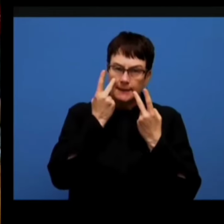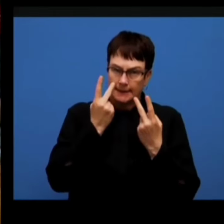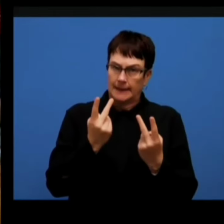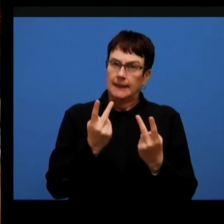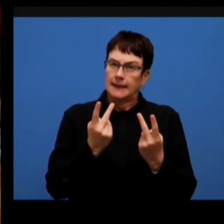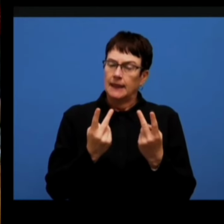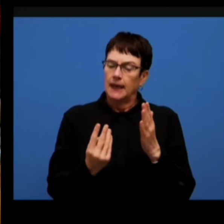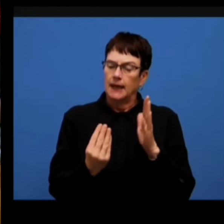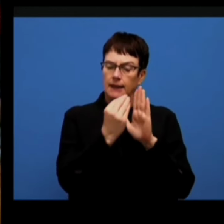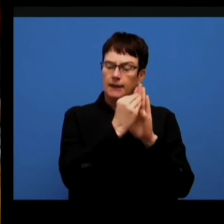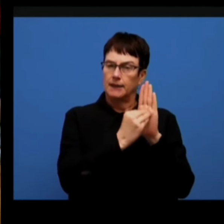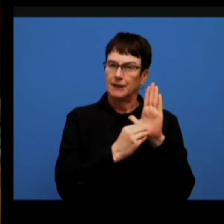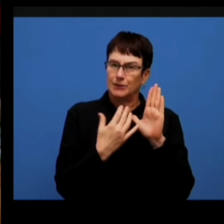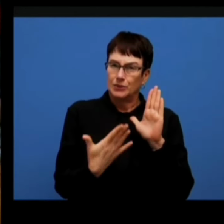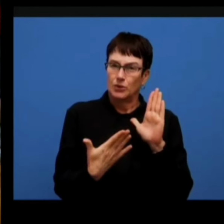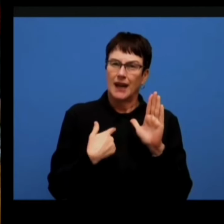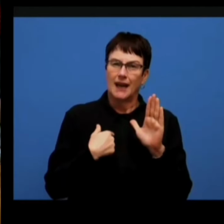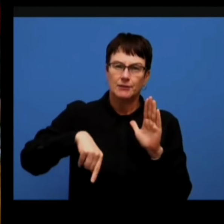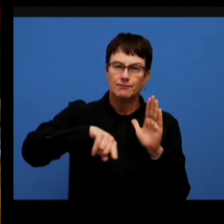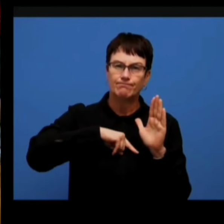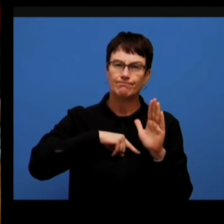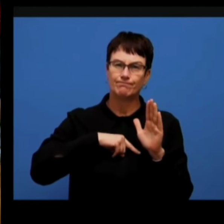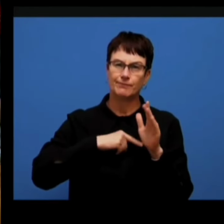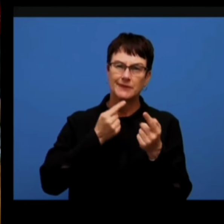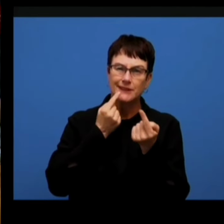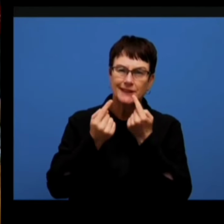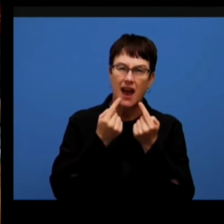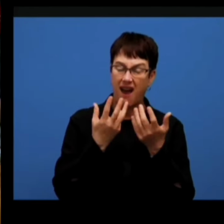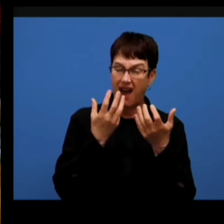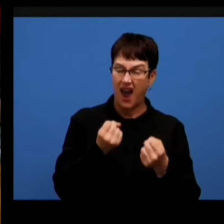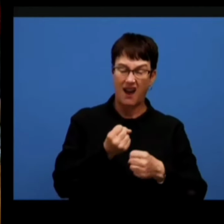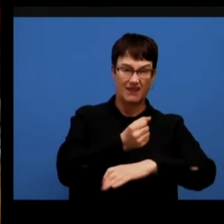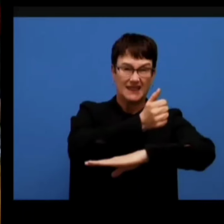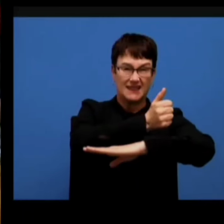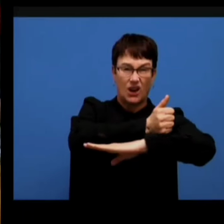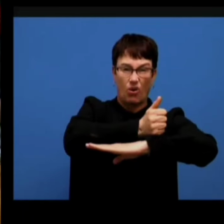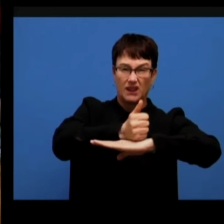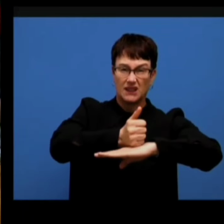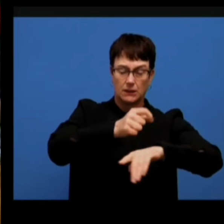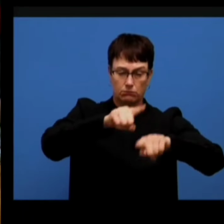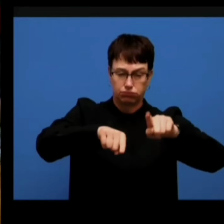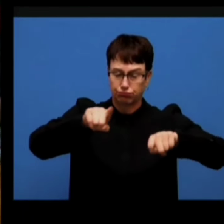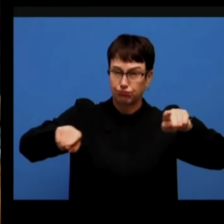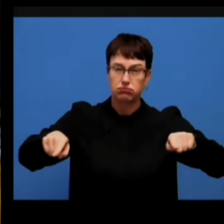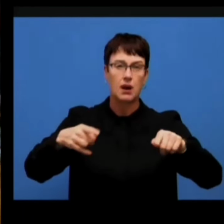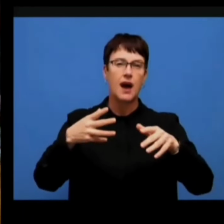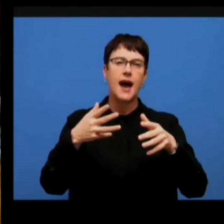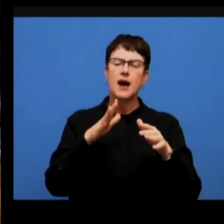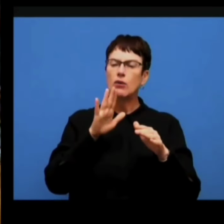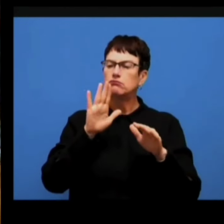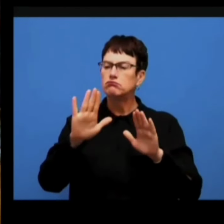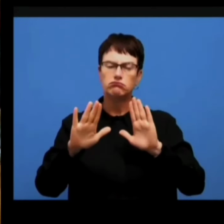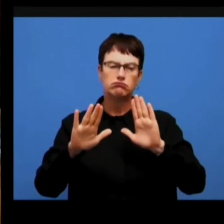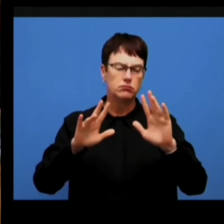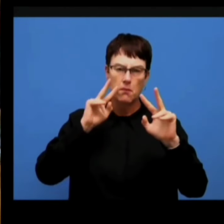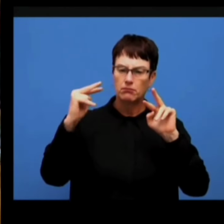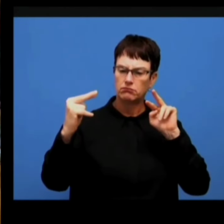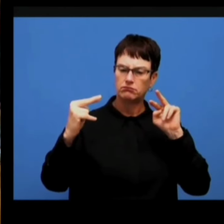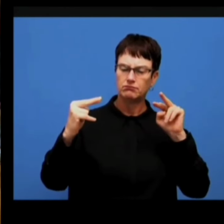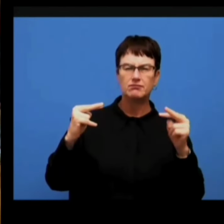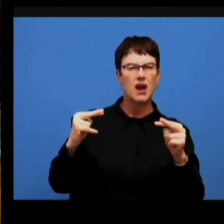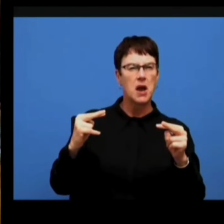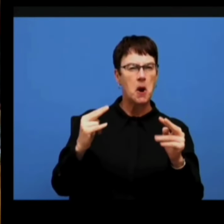to promoting international peace and security. I am very proud to say that the peace process in my